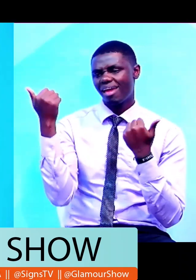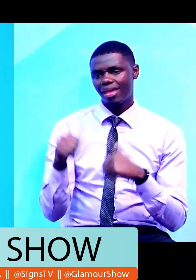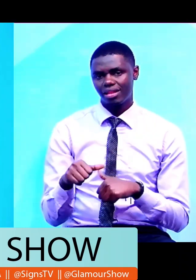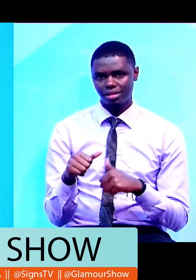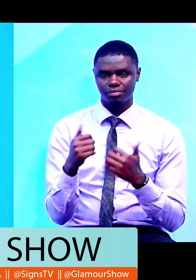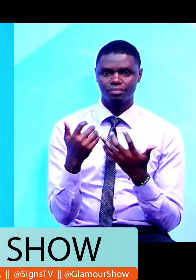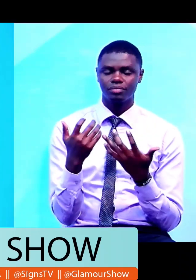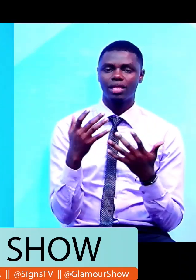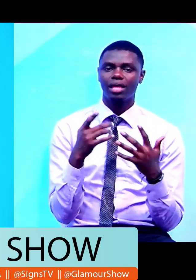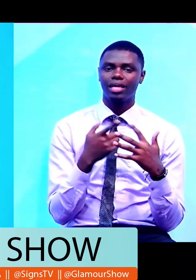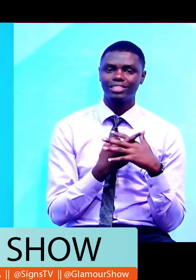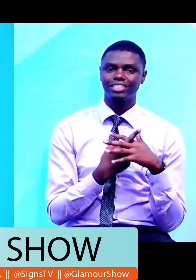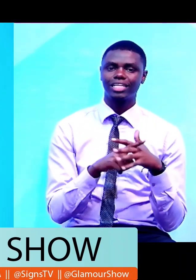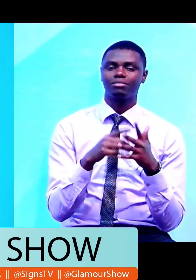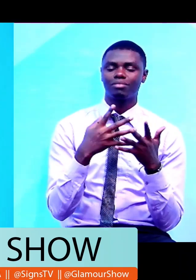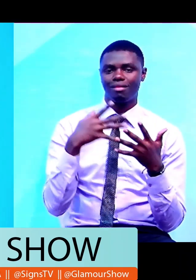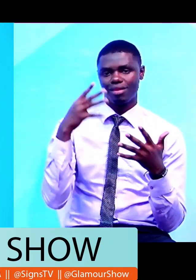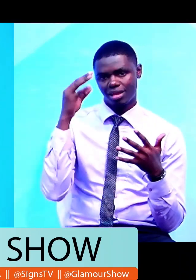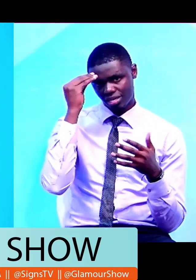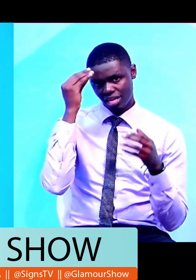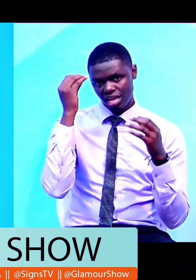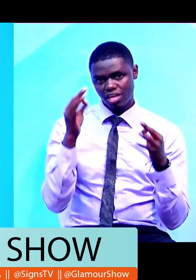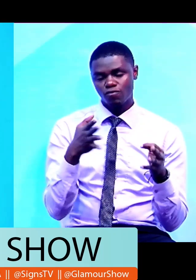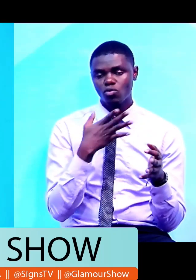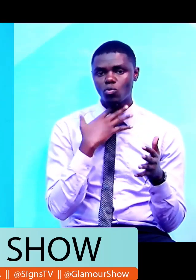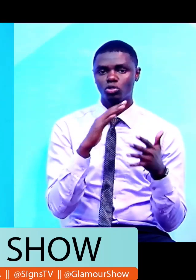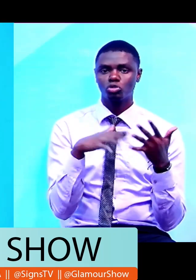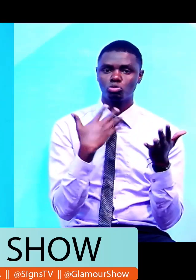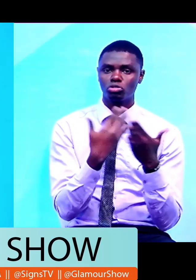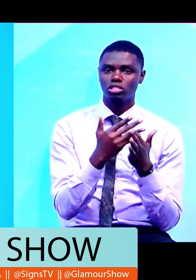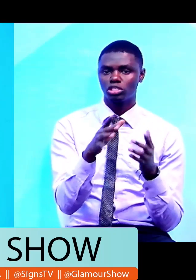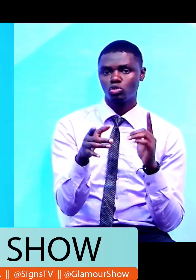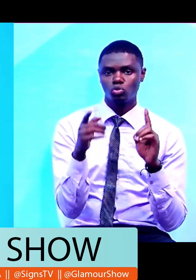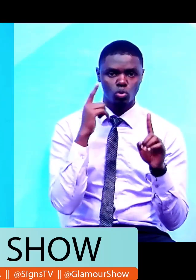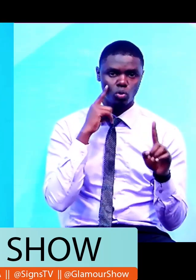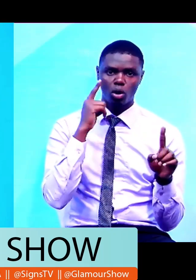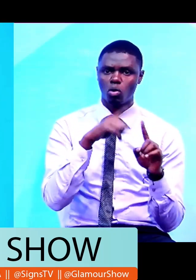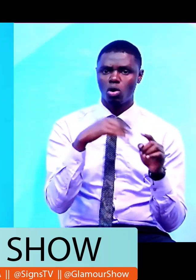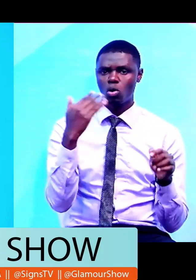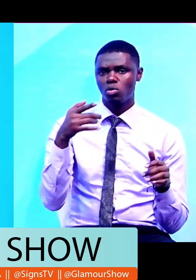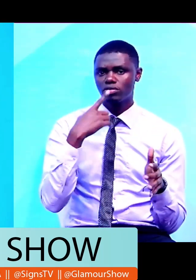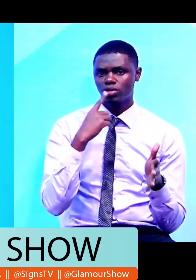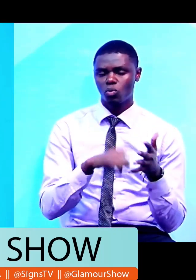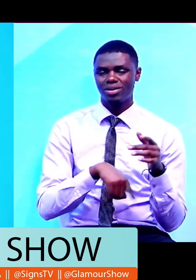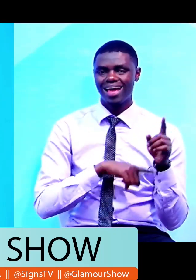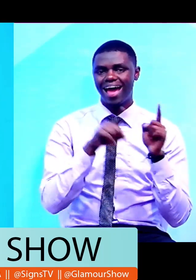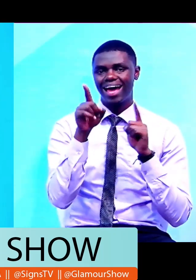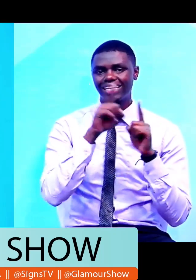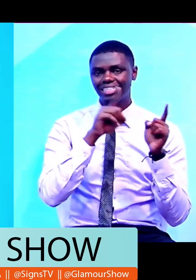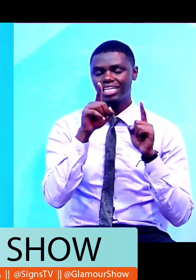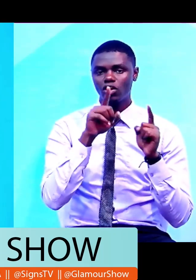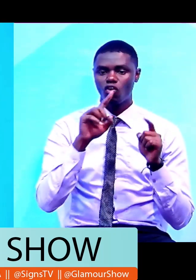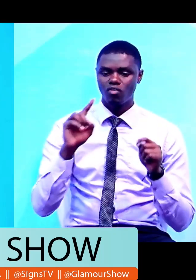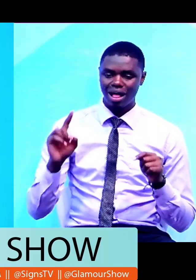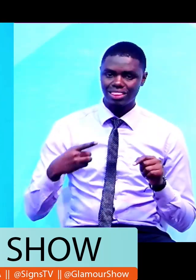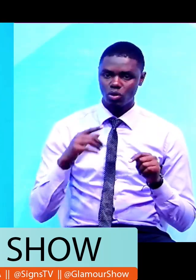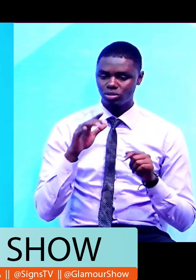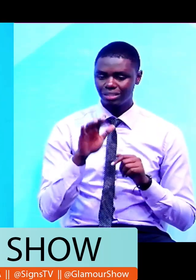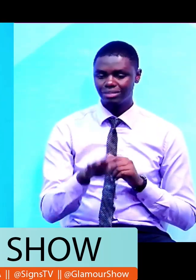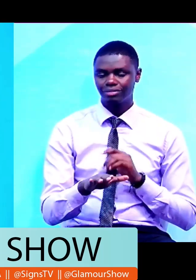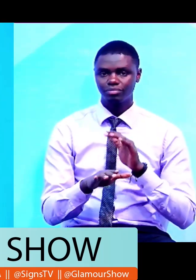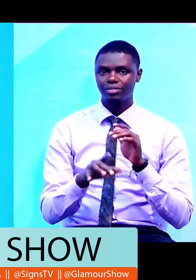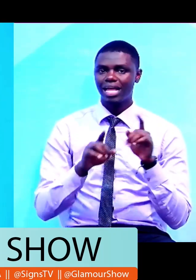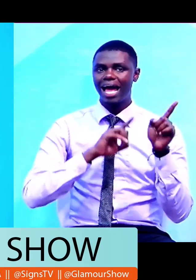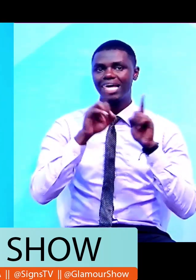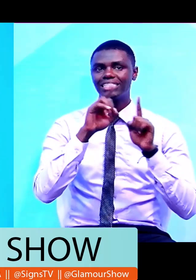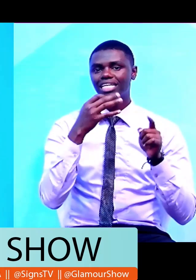just start. When you want to reach your goal, we always say a journey of 1,000 steps, a journey